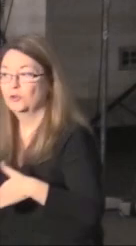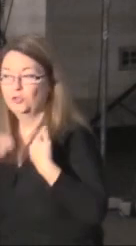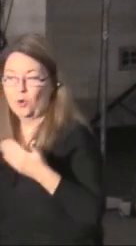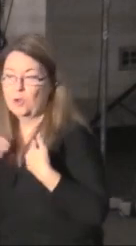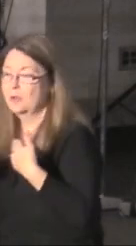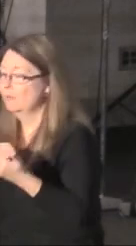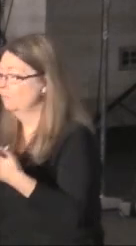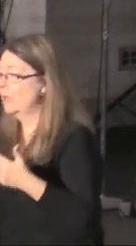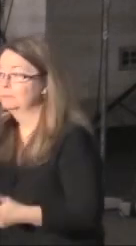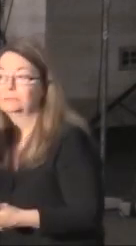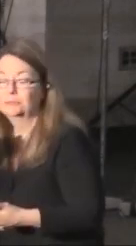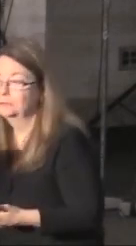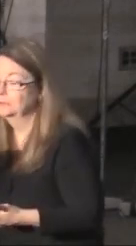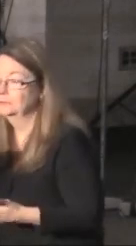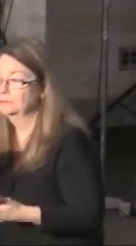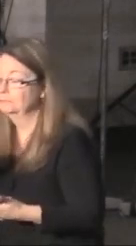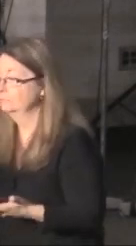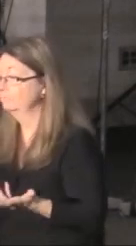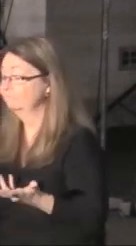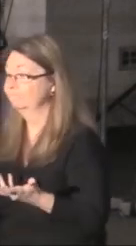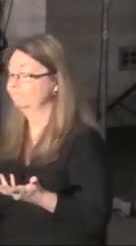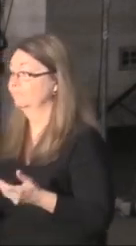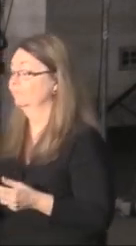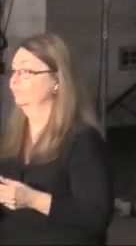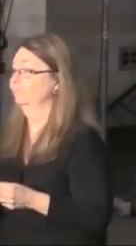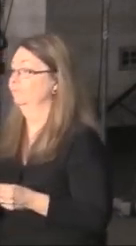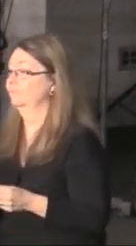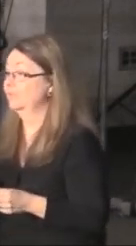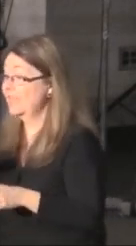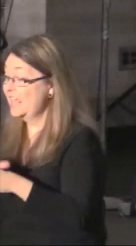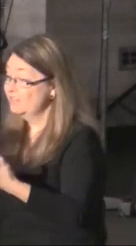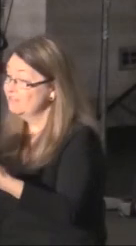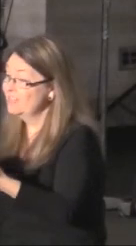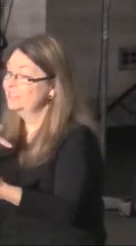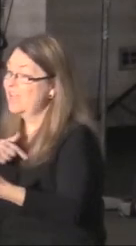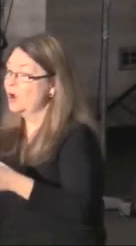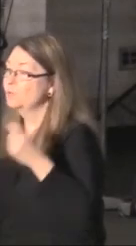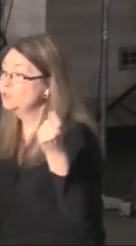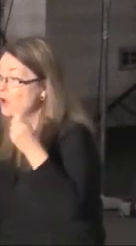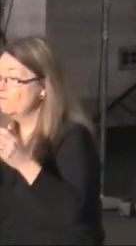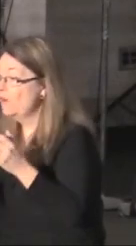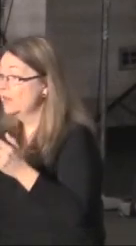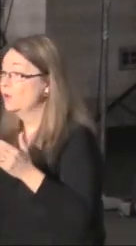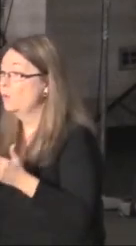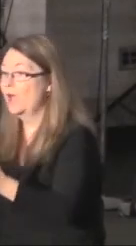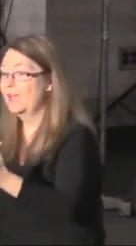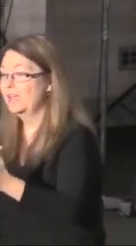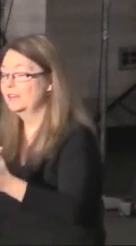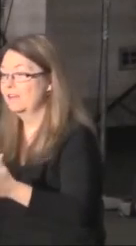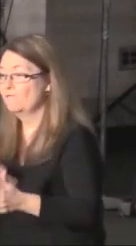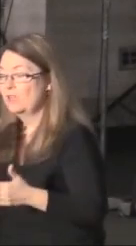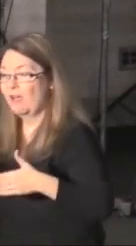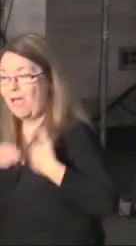no matter what you go through, no matter what circumstance that you're in. In this I rejoice. Find a way to be happy and